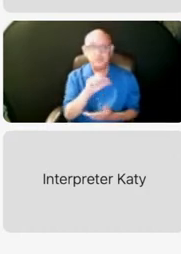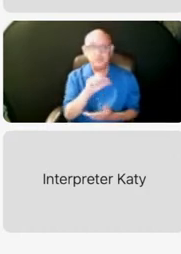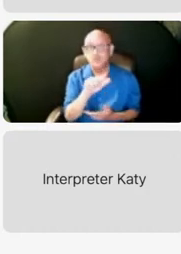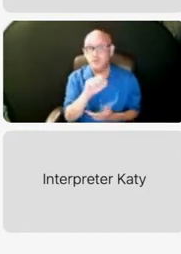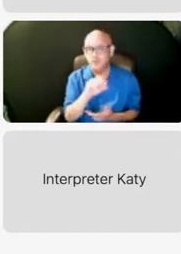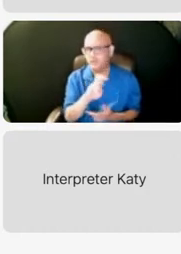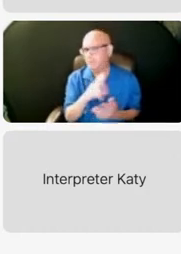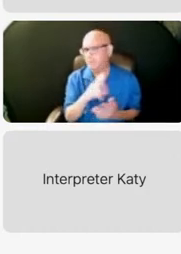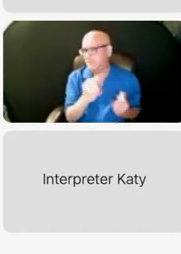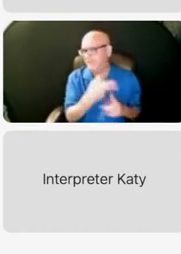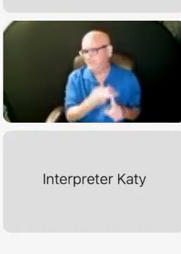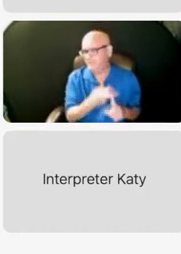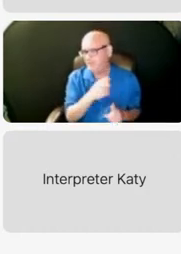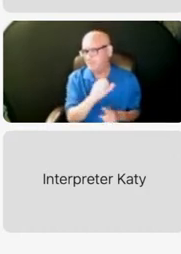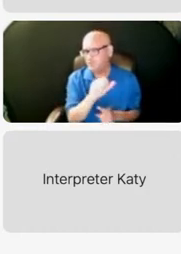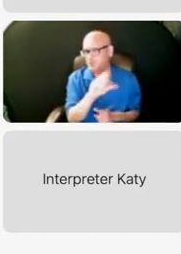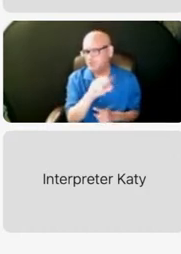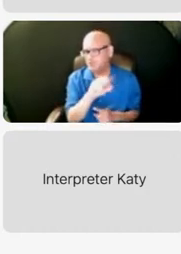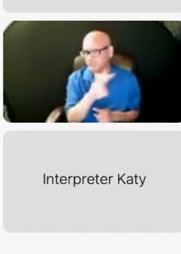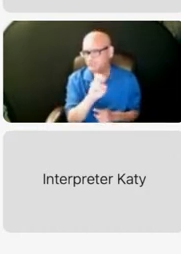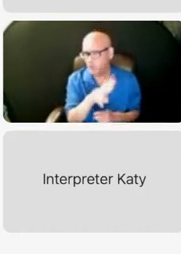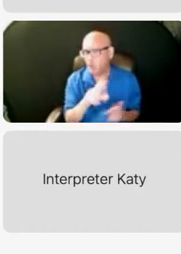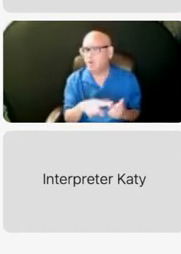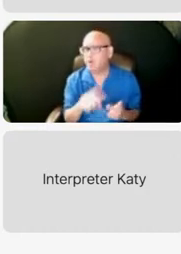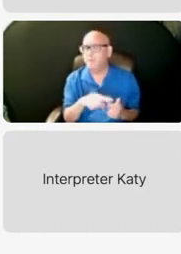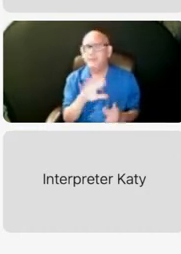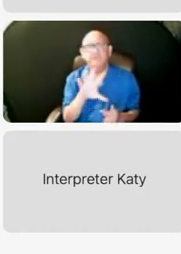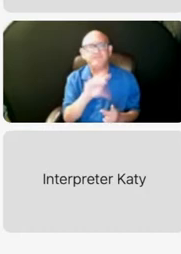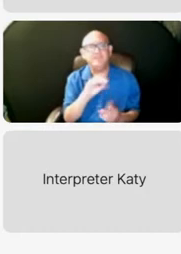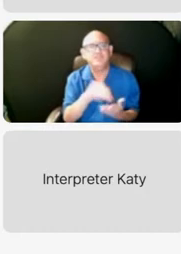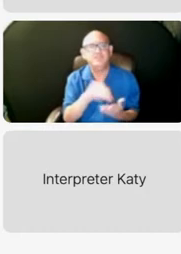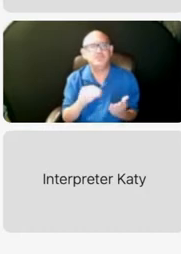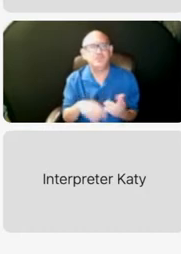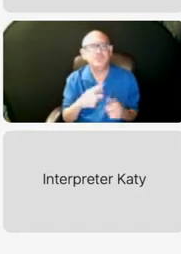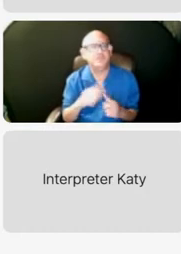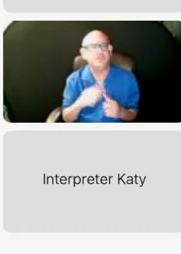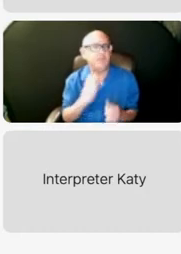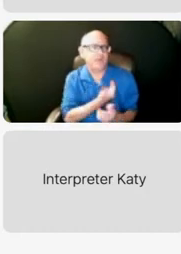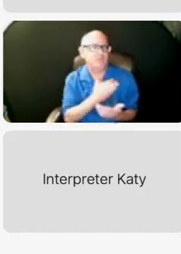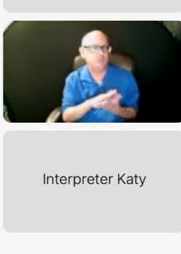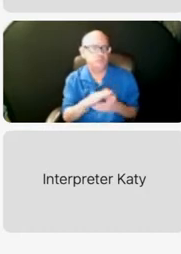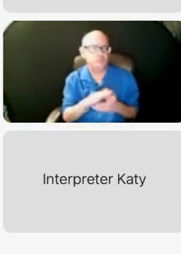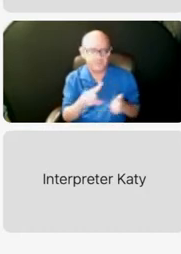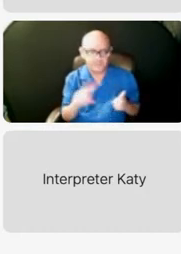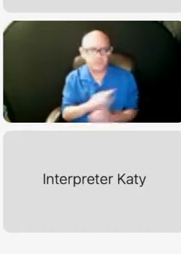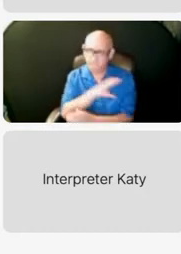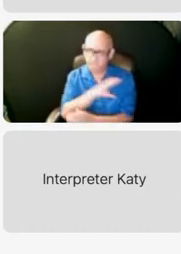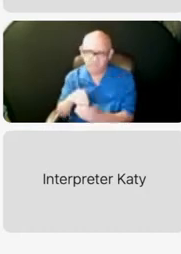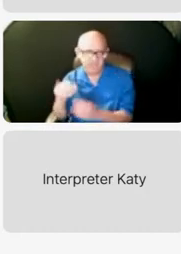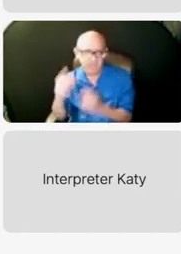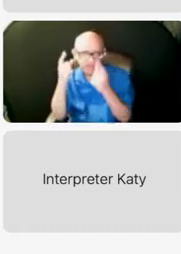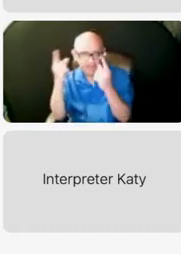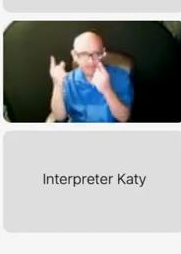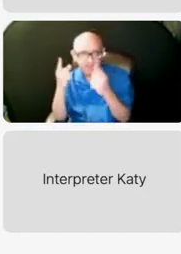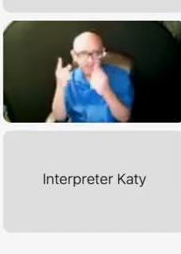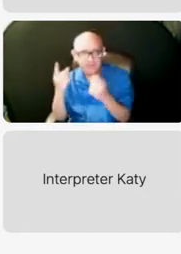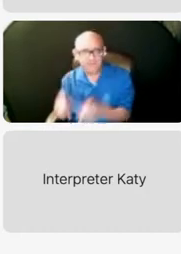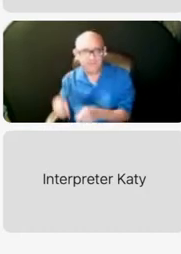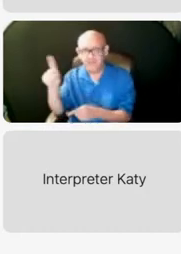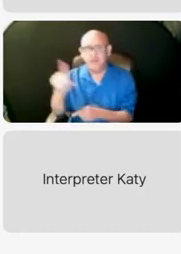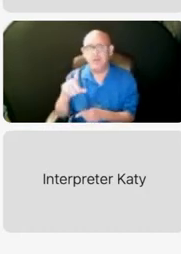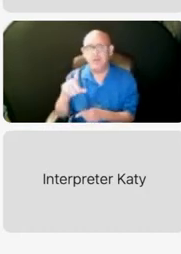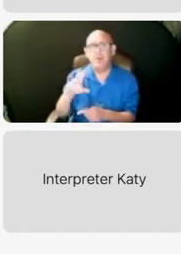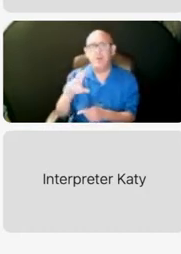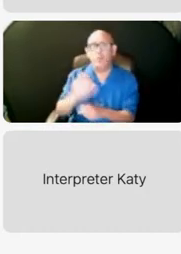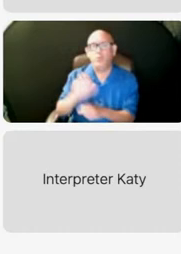there so we had about 50 students from our district who participated in the event over at the work development center in the illinois